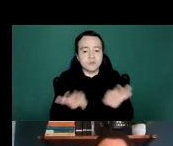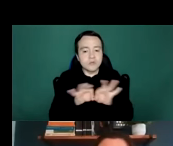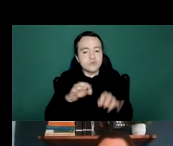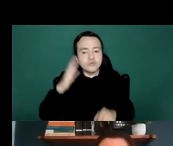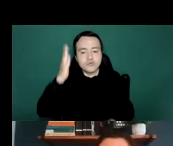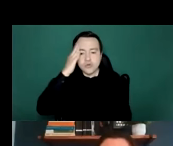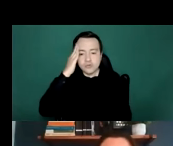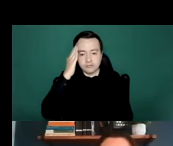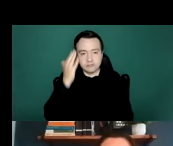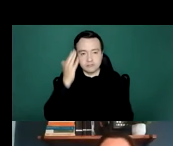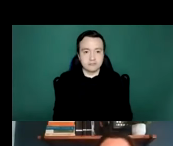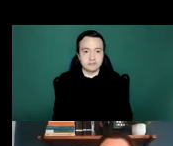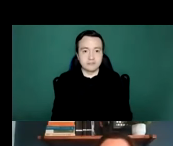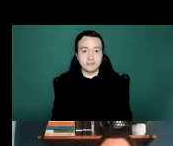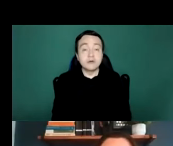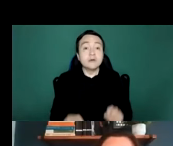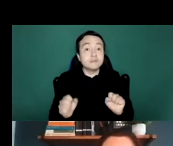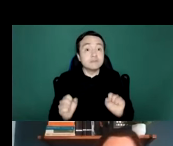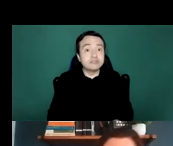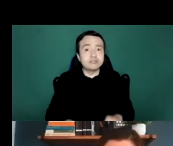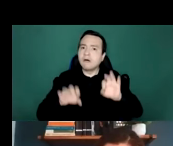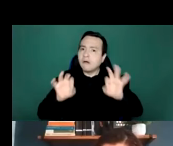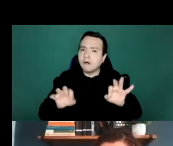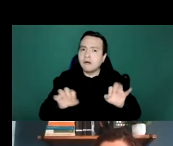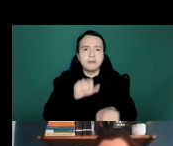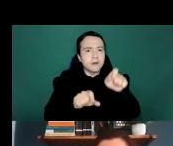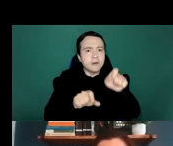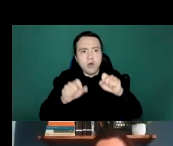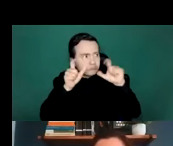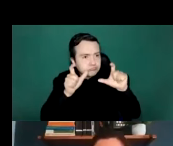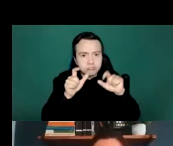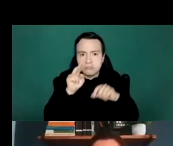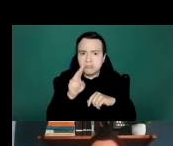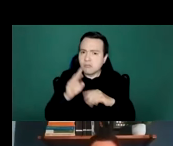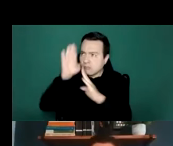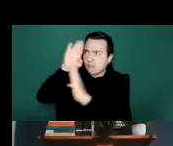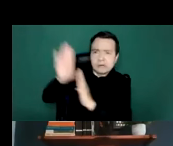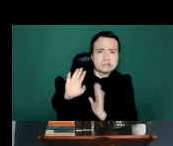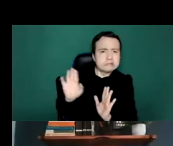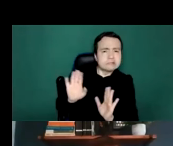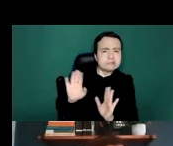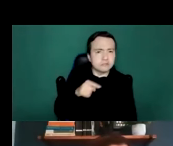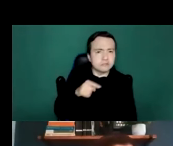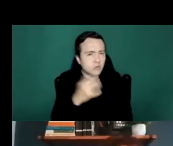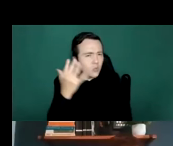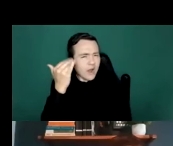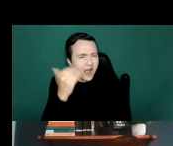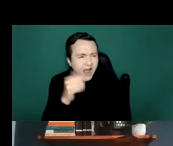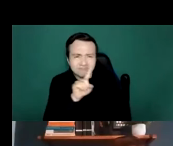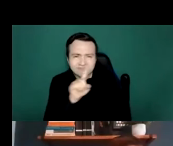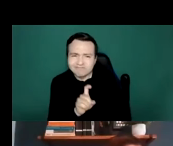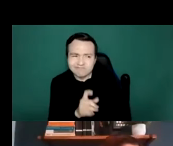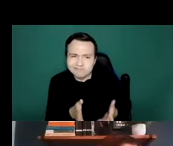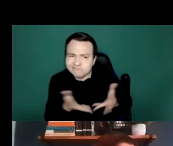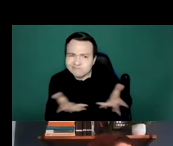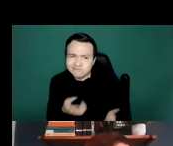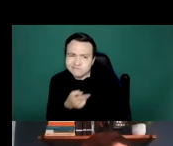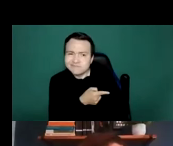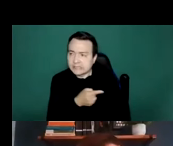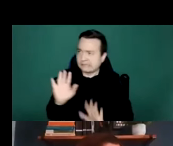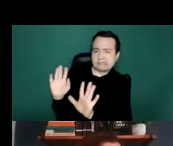why people do not seek for this healthcare. What barriers does the population face? And in this respect, the